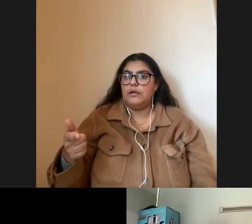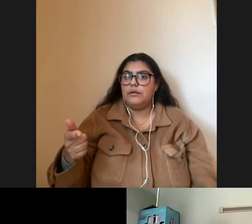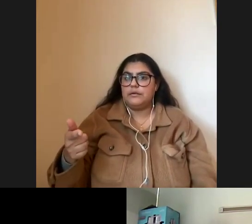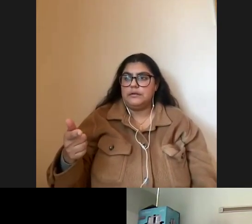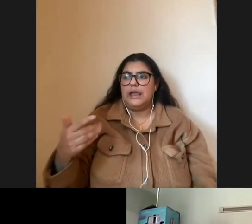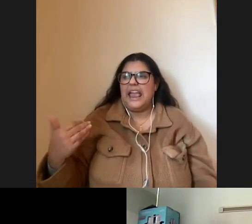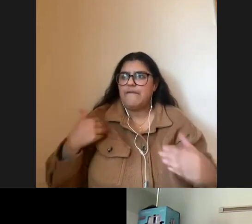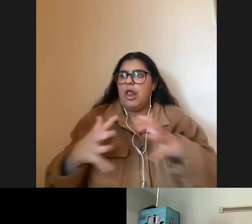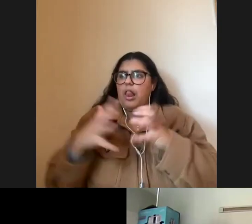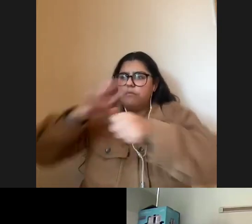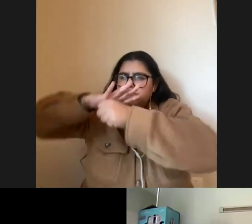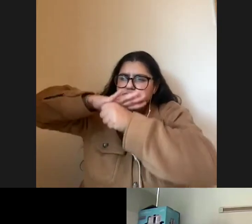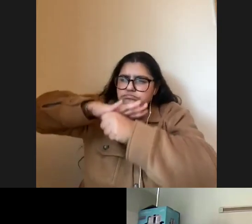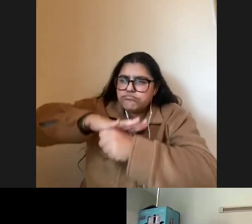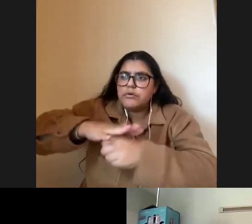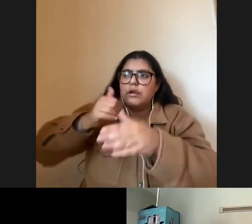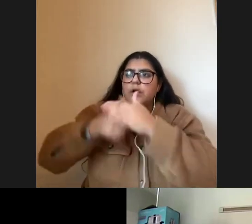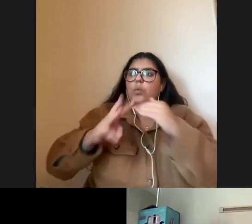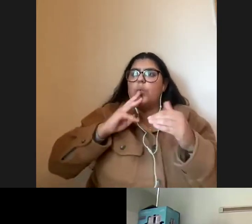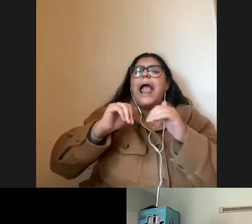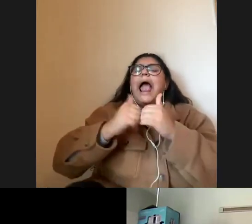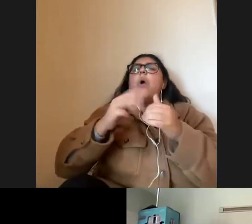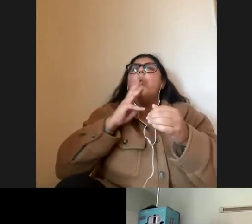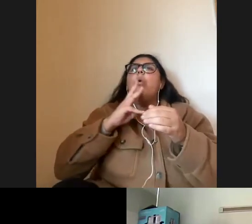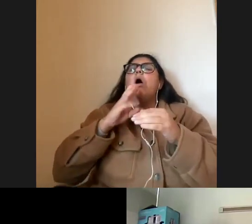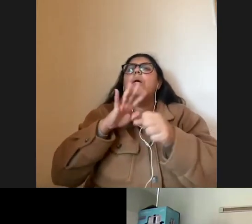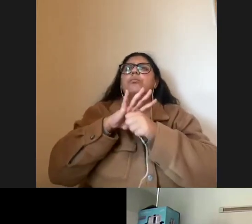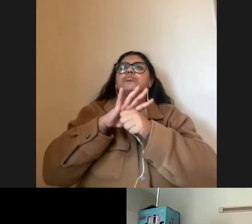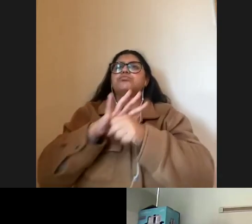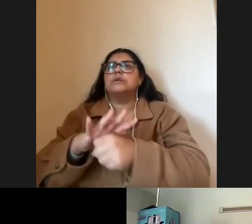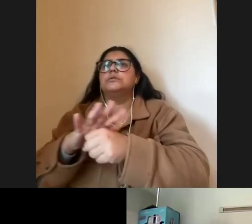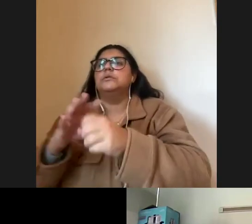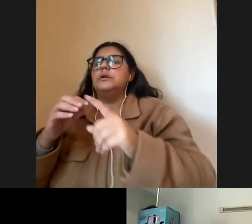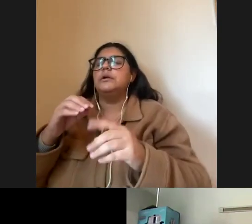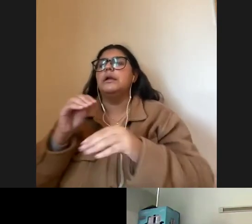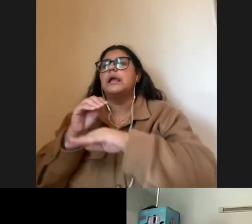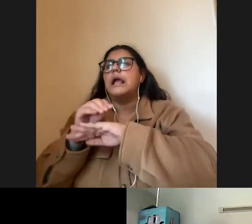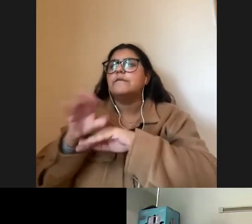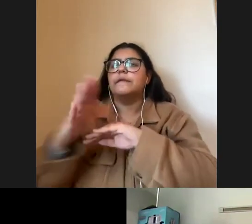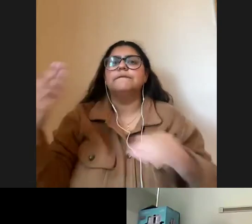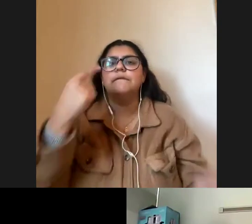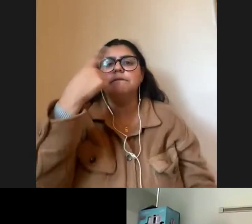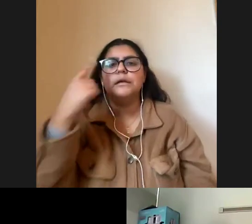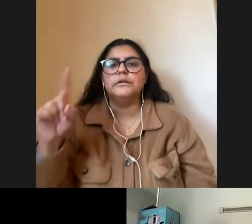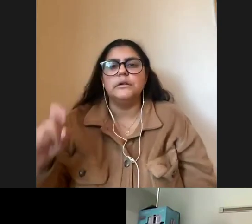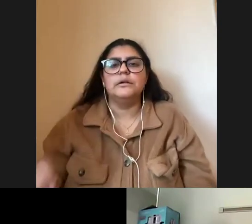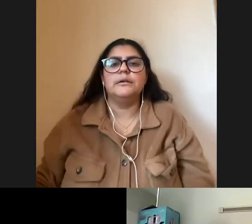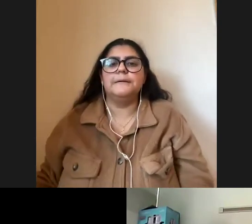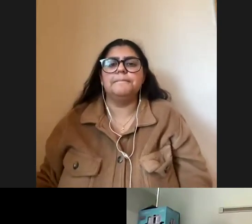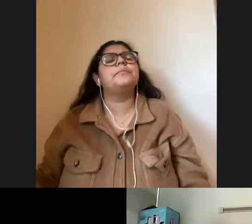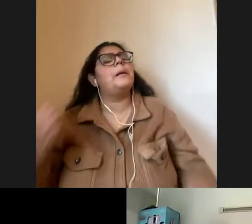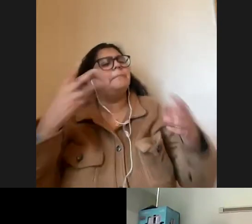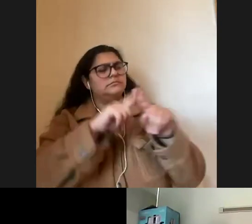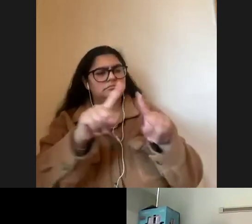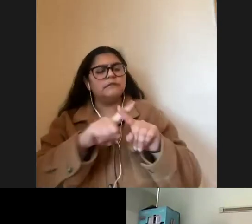right? So how does water pressure impact fish faces? Yeah, so it impacts it in many, many ways. One